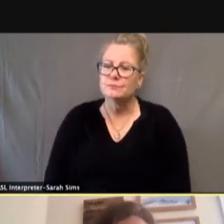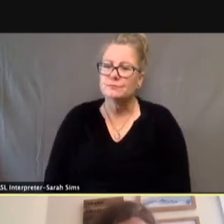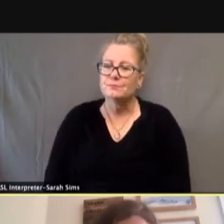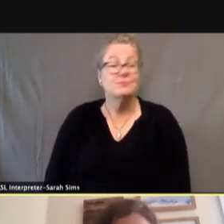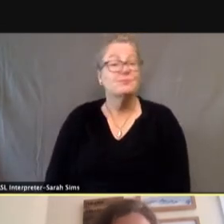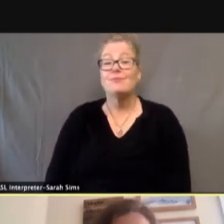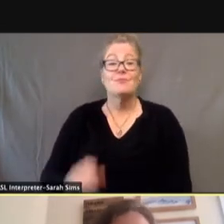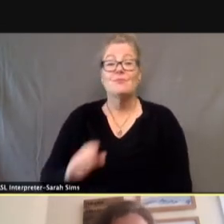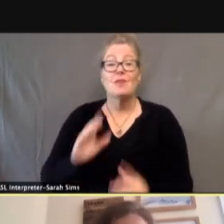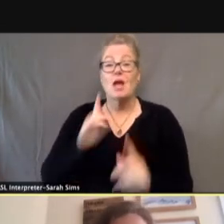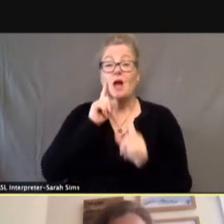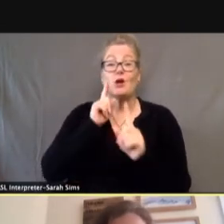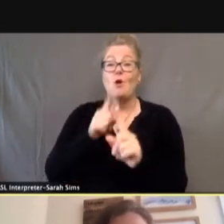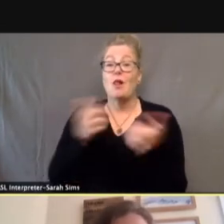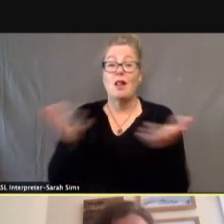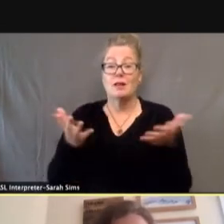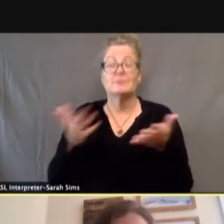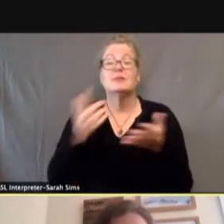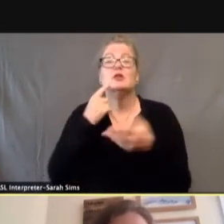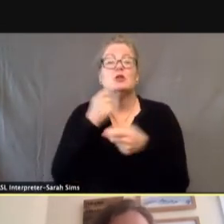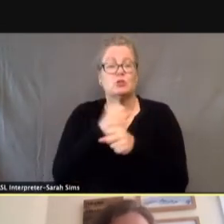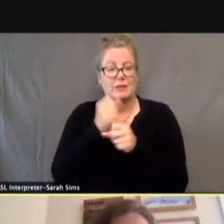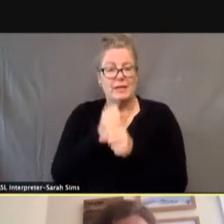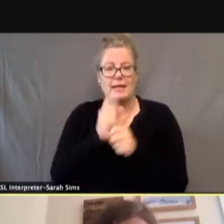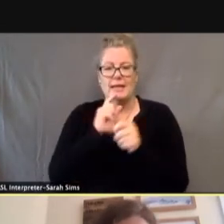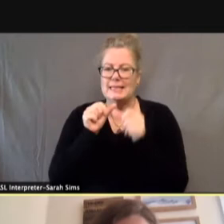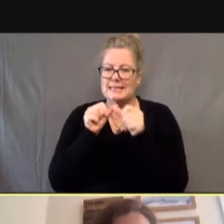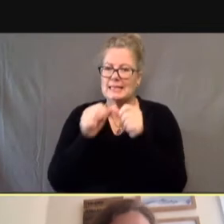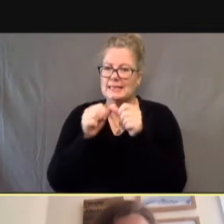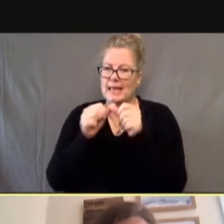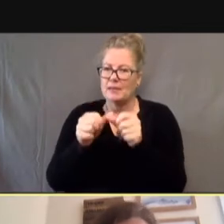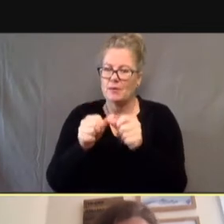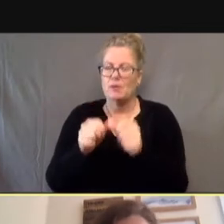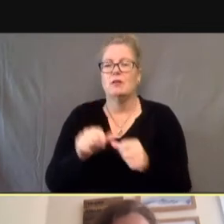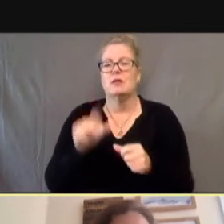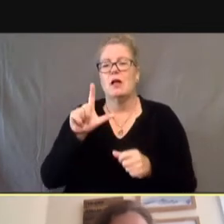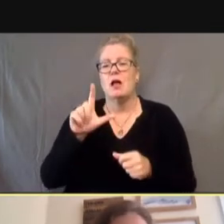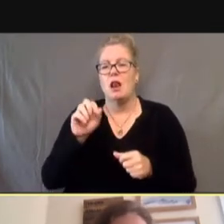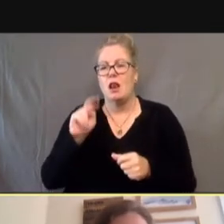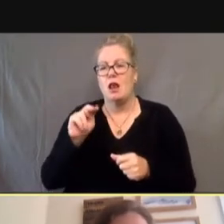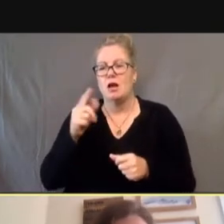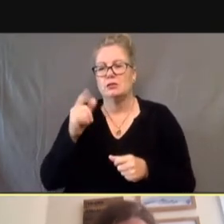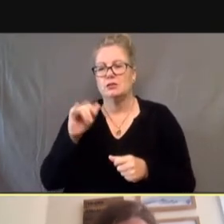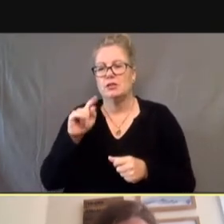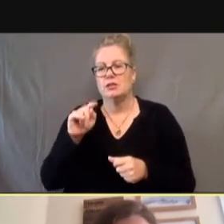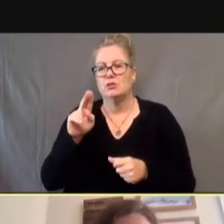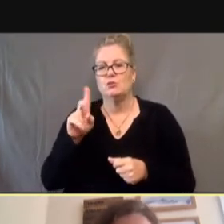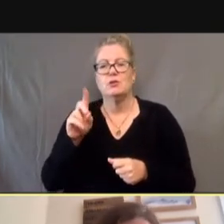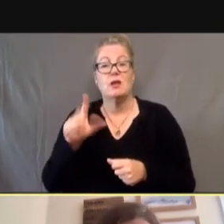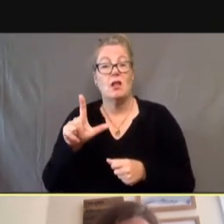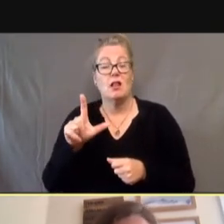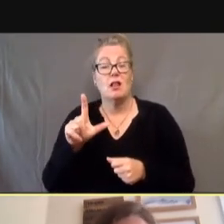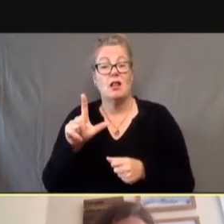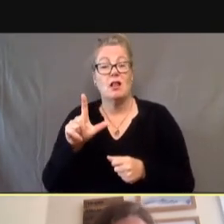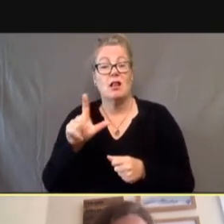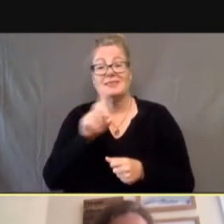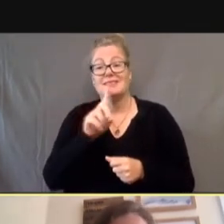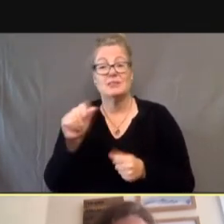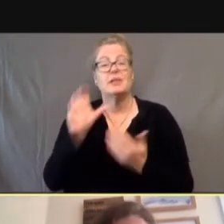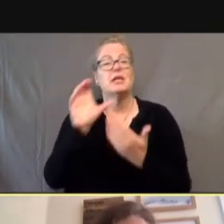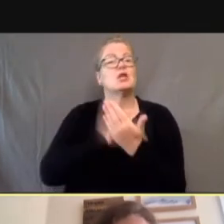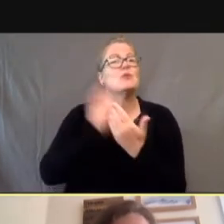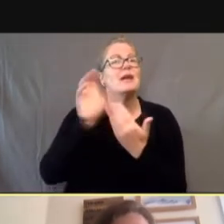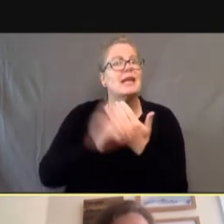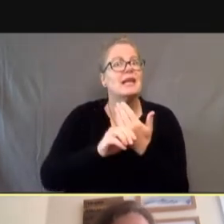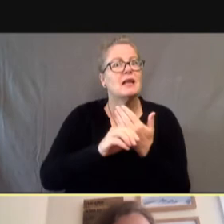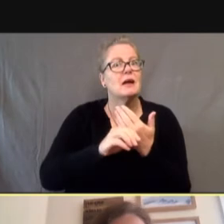goal was to create a sustainable, longitudinal disability curriculum thread. And to us, that meant a